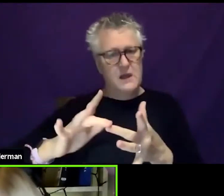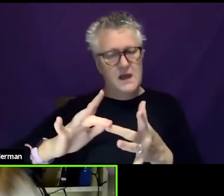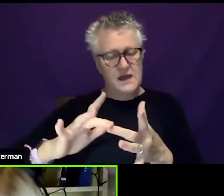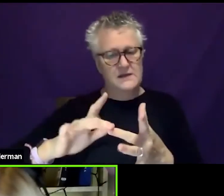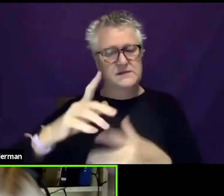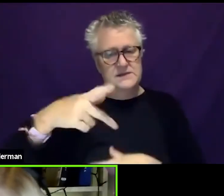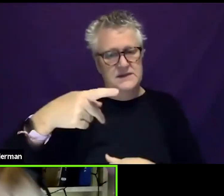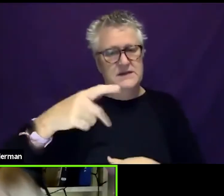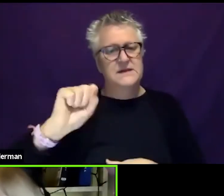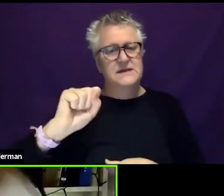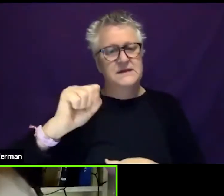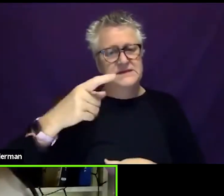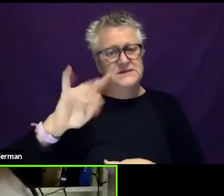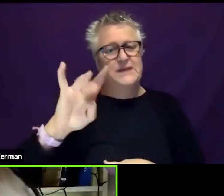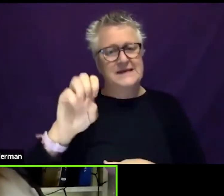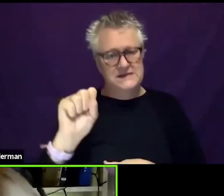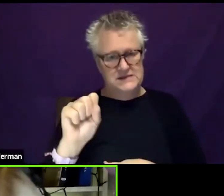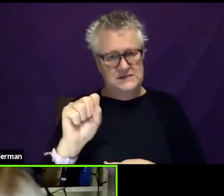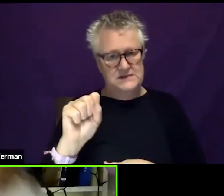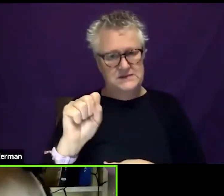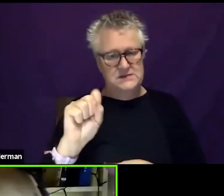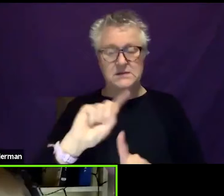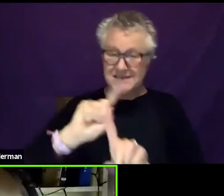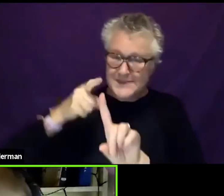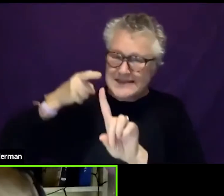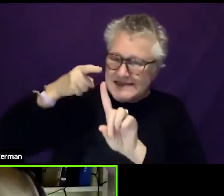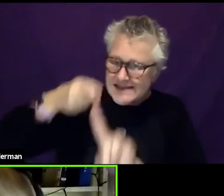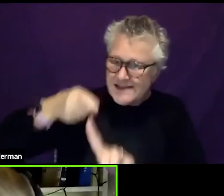online spaces for disabled people.